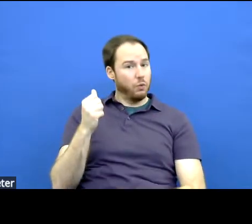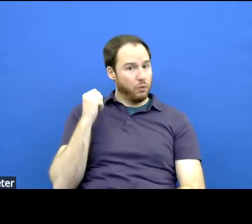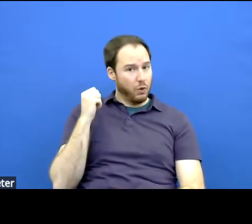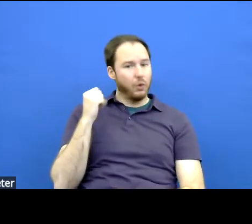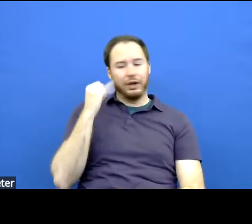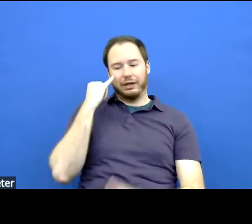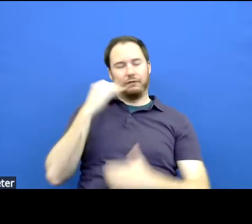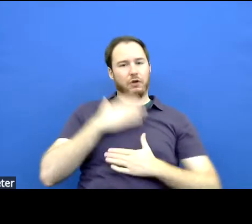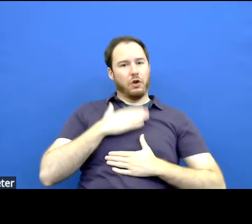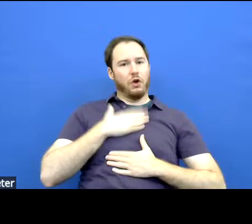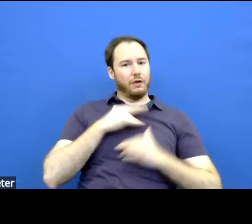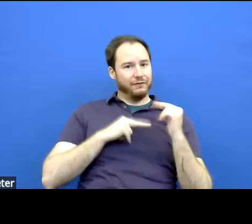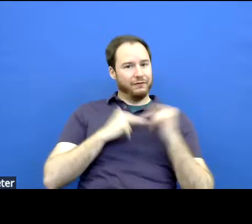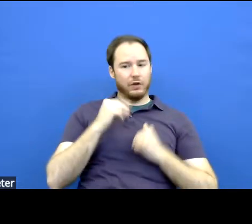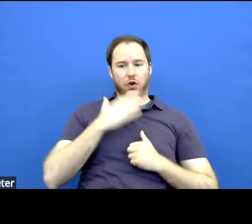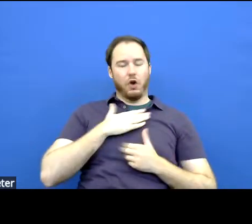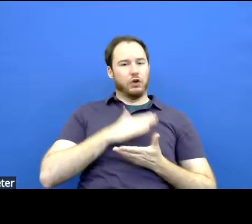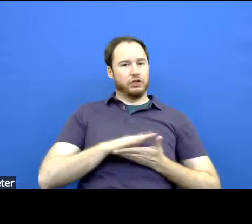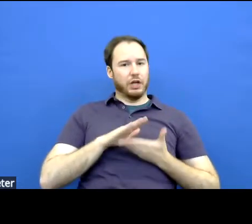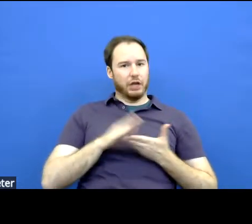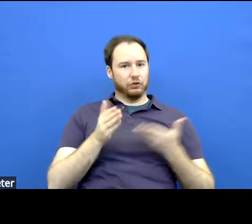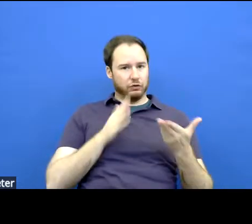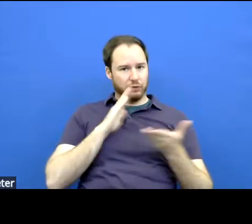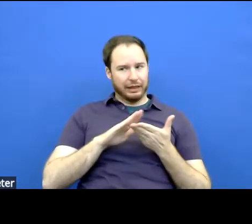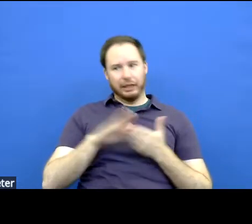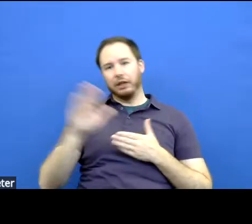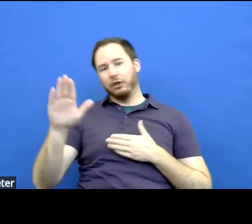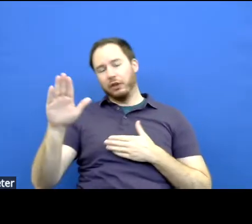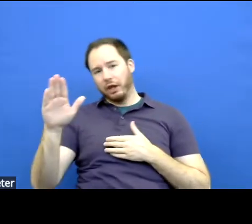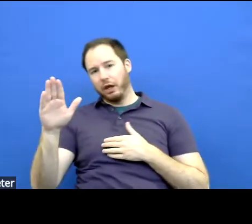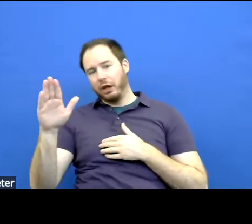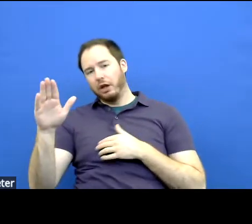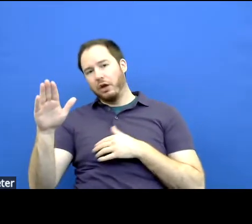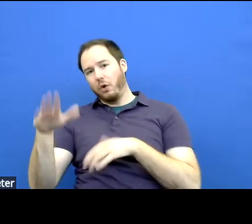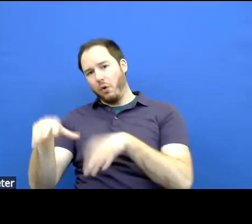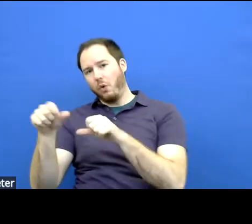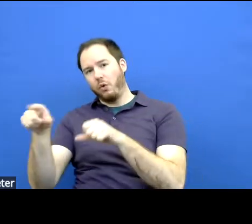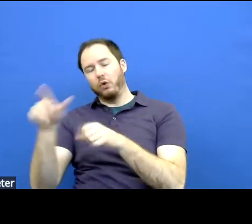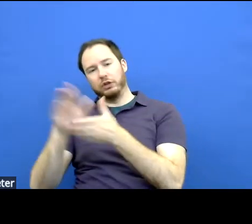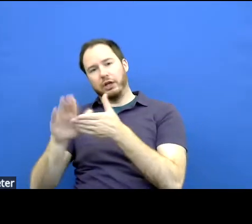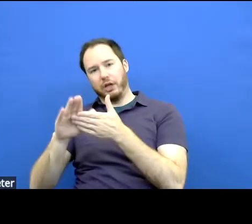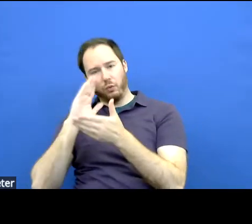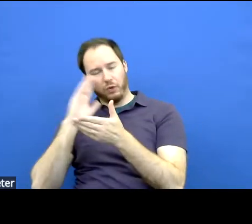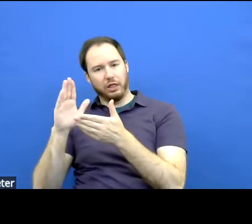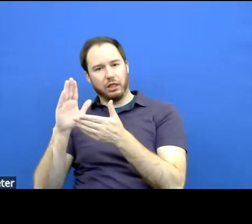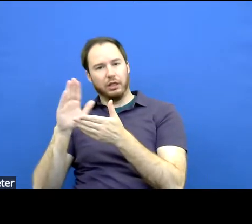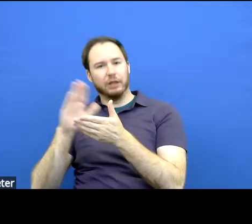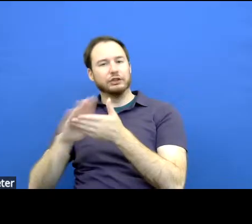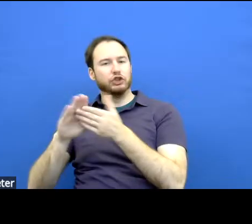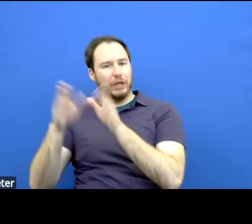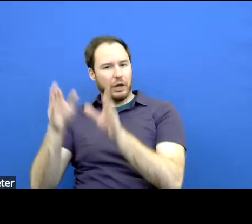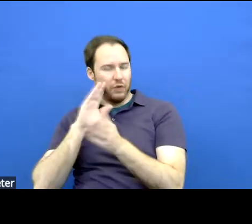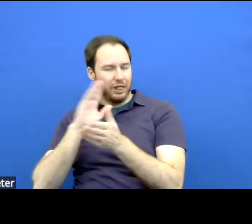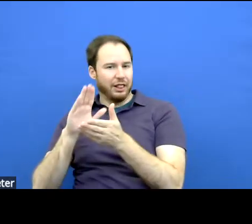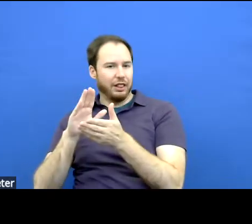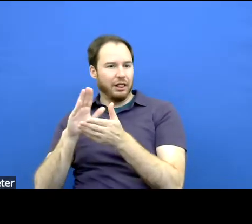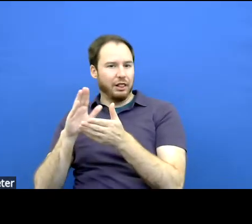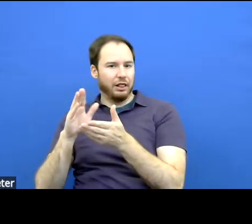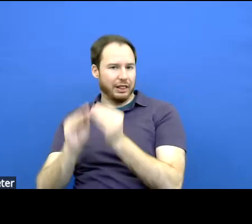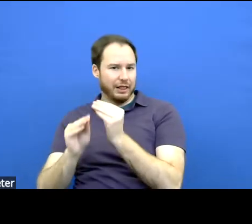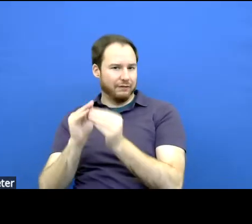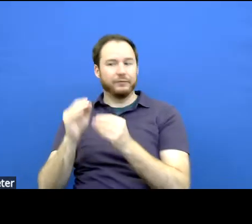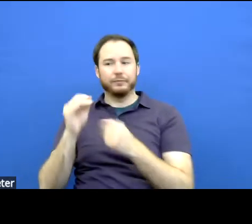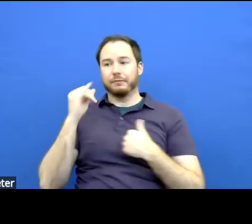it's our facility, our janitorial service cleans it. If it's their facility, their janitorial service cleans it. So basically what we're saying is, unless